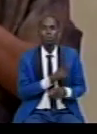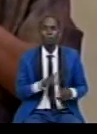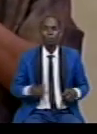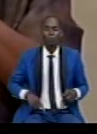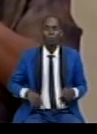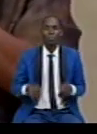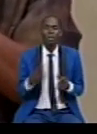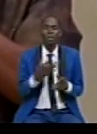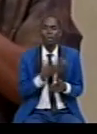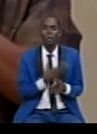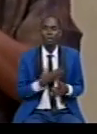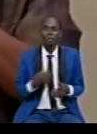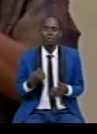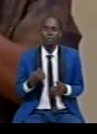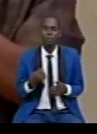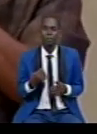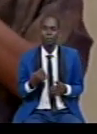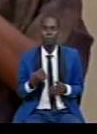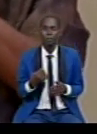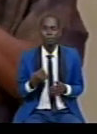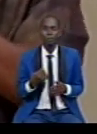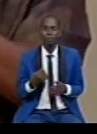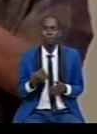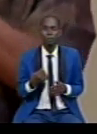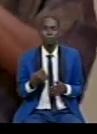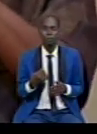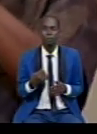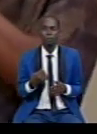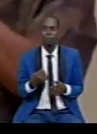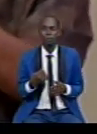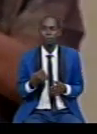the program, which that started in GCK or Ibori,